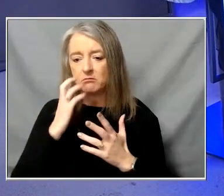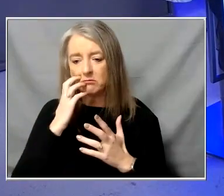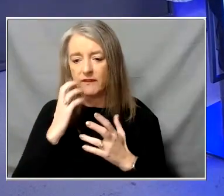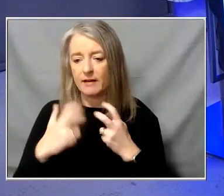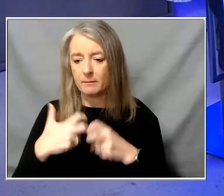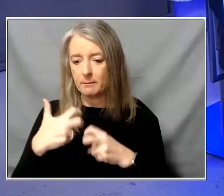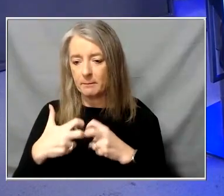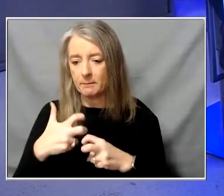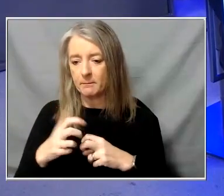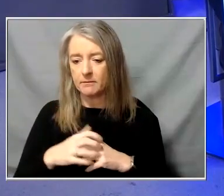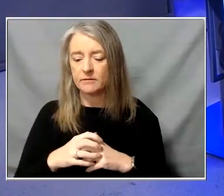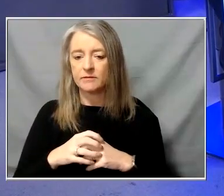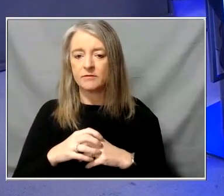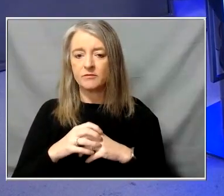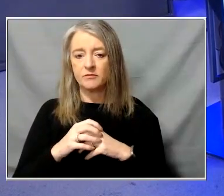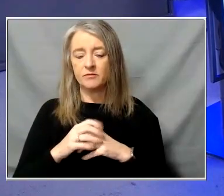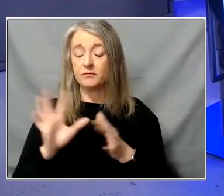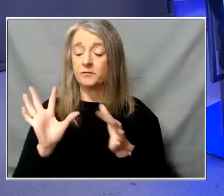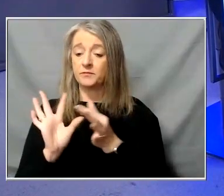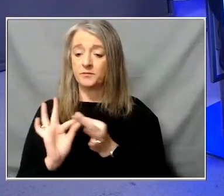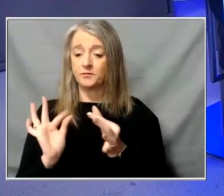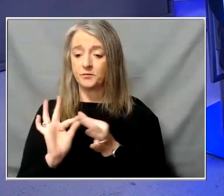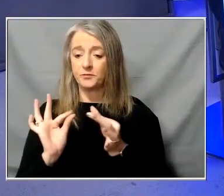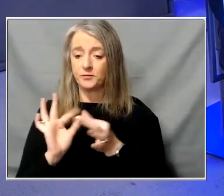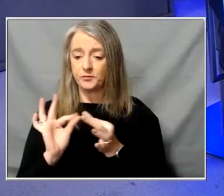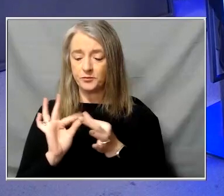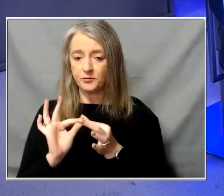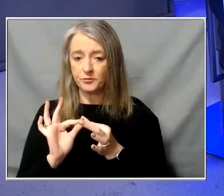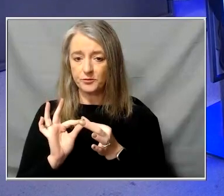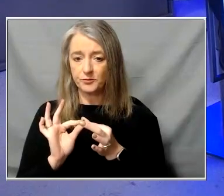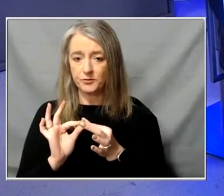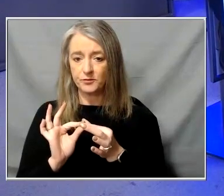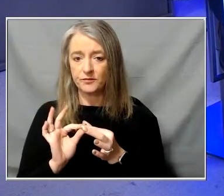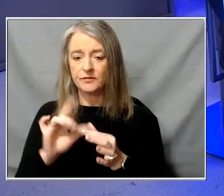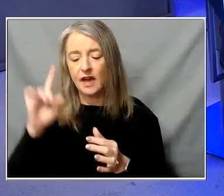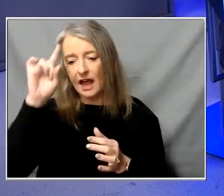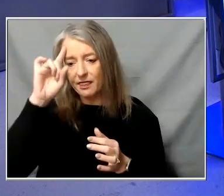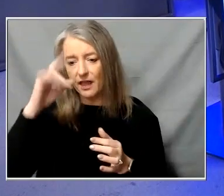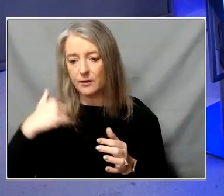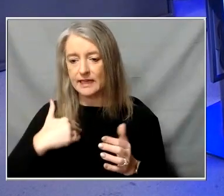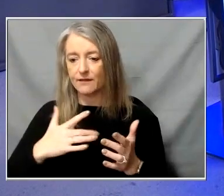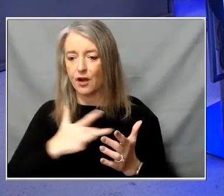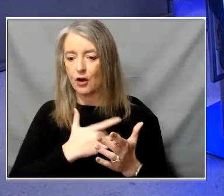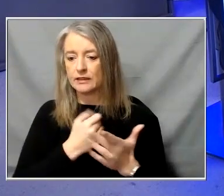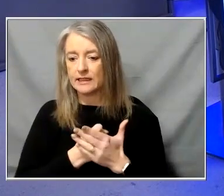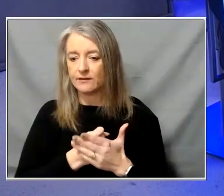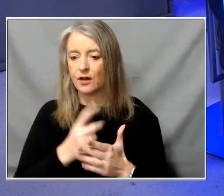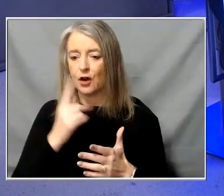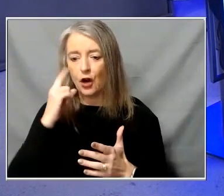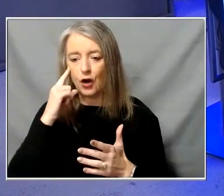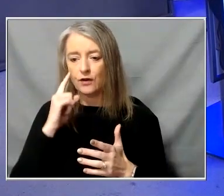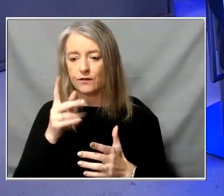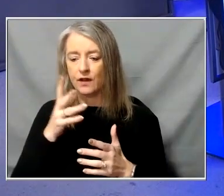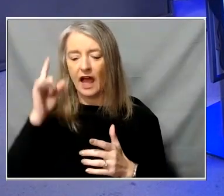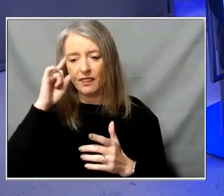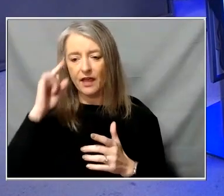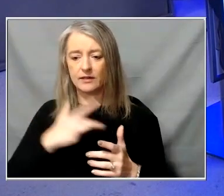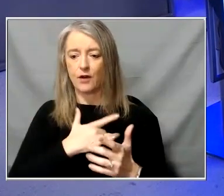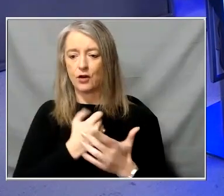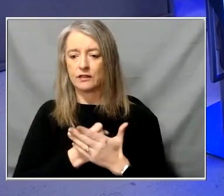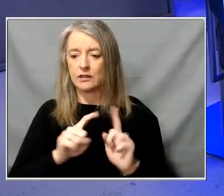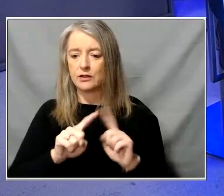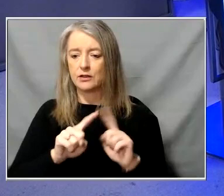go. Okay, so and those are what are very painful. Yes. That's why people have symptoms with that. But Yes. a gallbladder stone, often you don't feel at all. Gallbladder